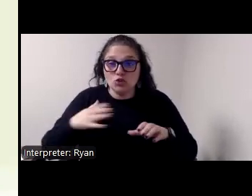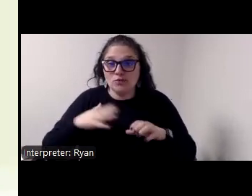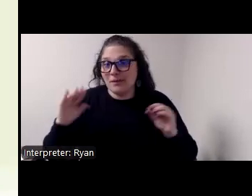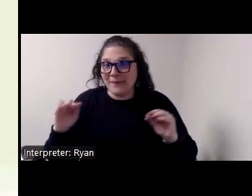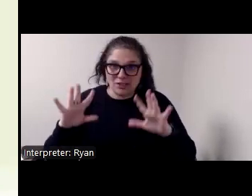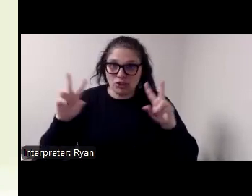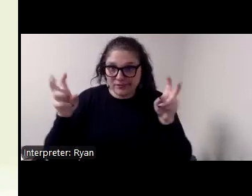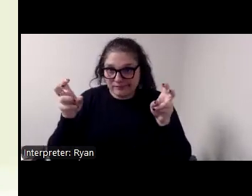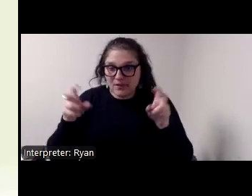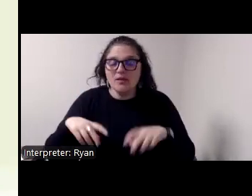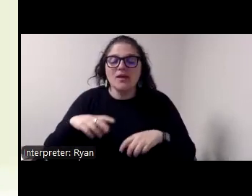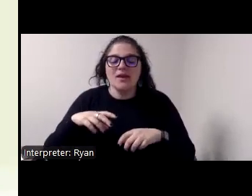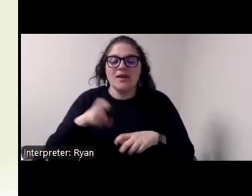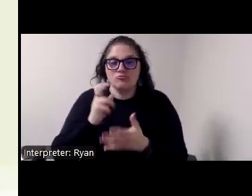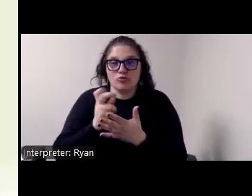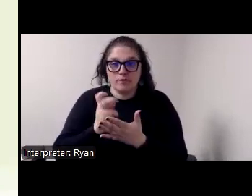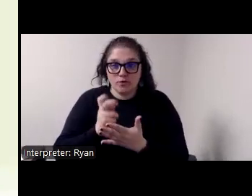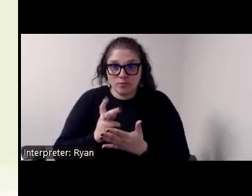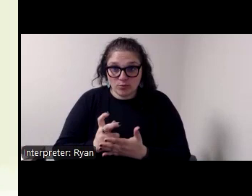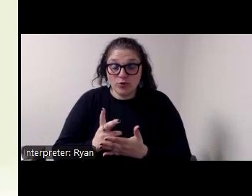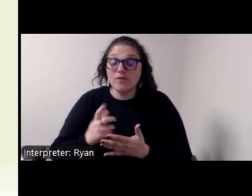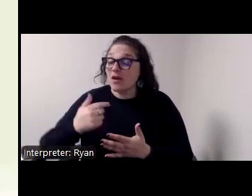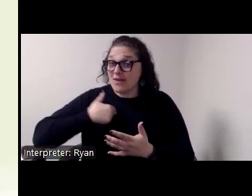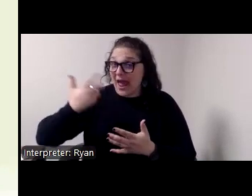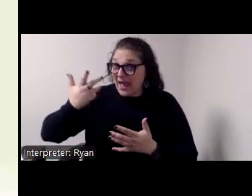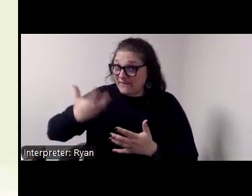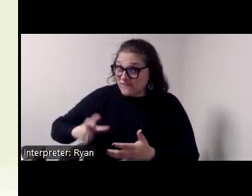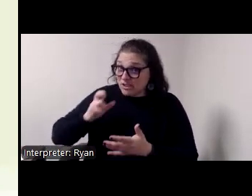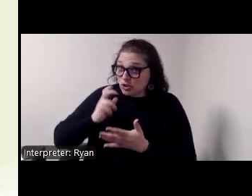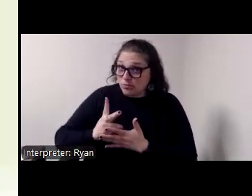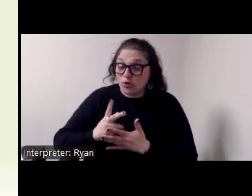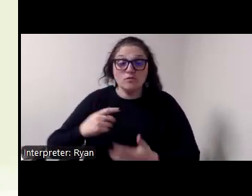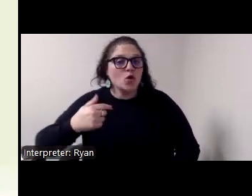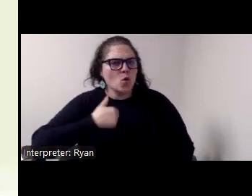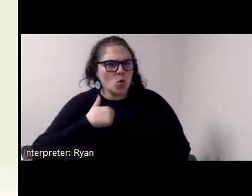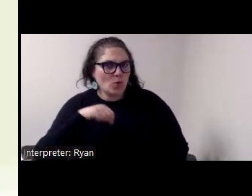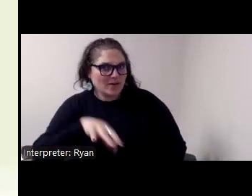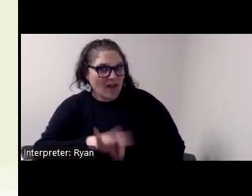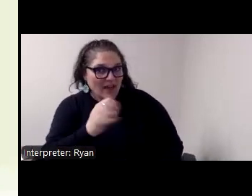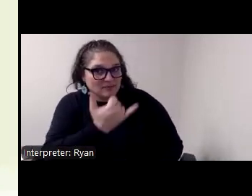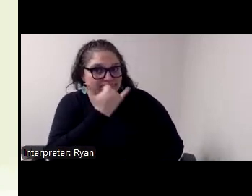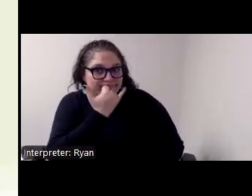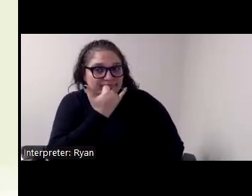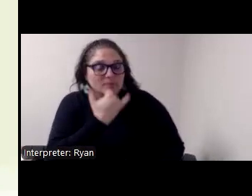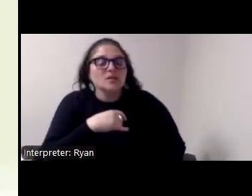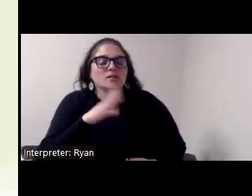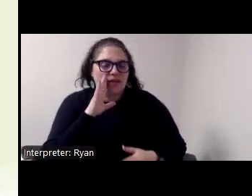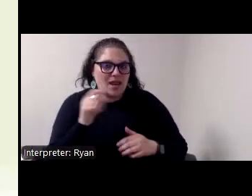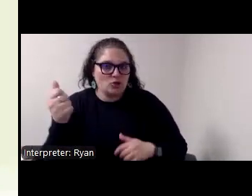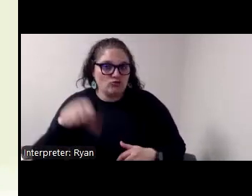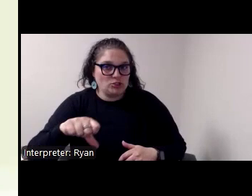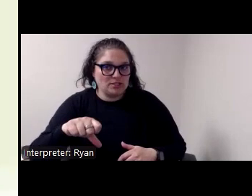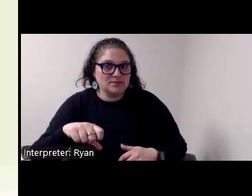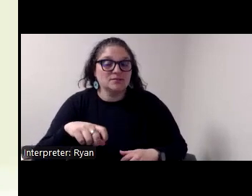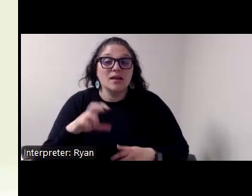timesheets. And then once I go ahead and approve it, or I can reject it if I happen to find any errors, then it'll be